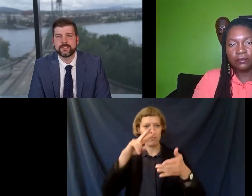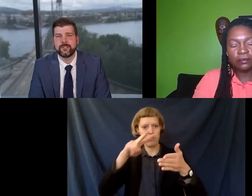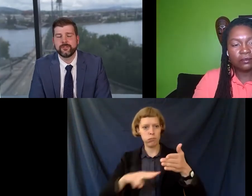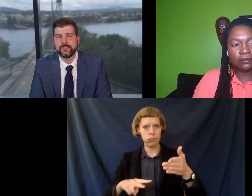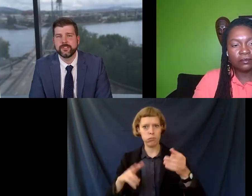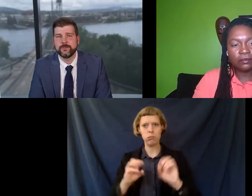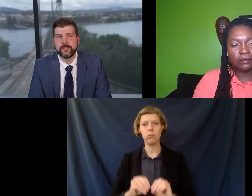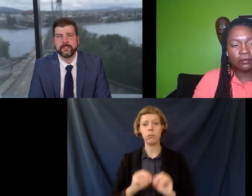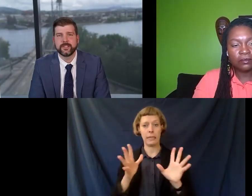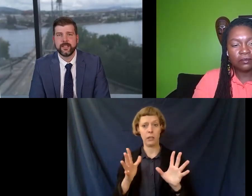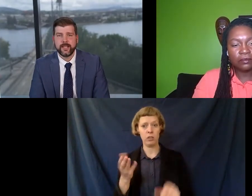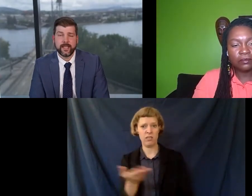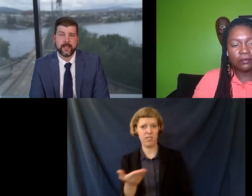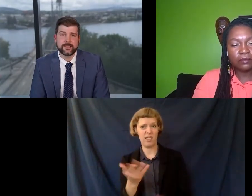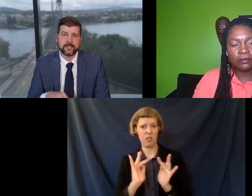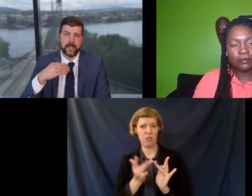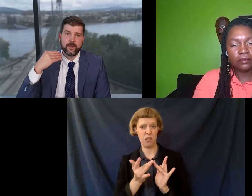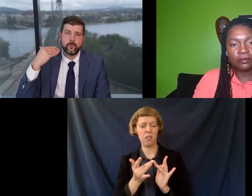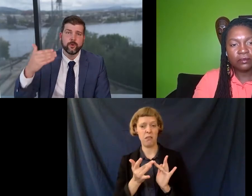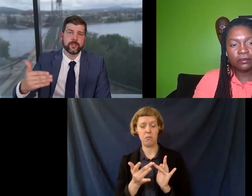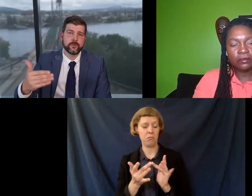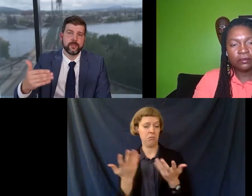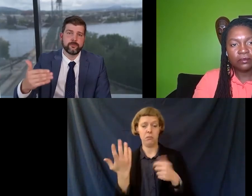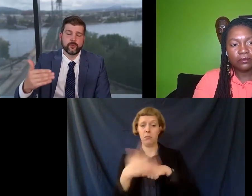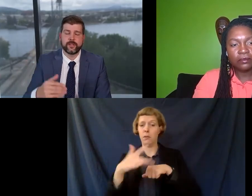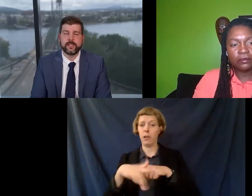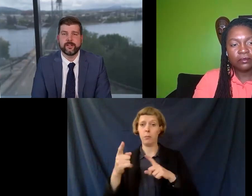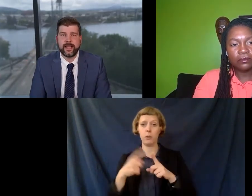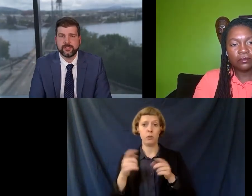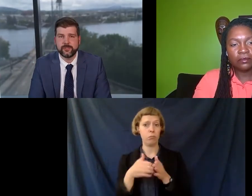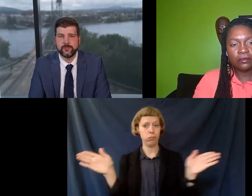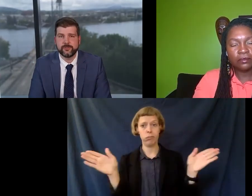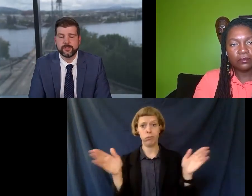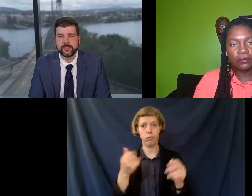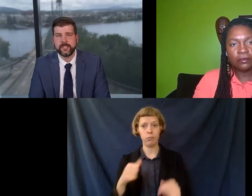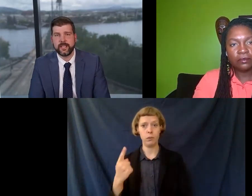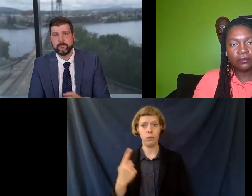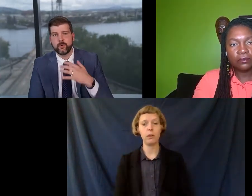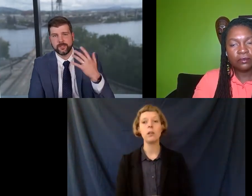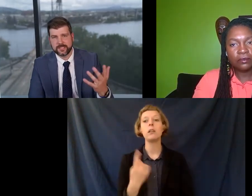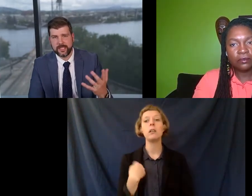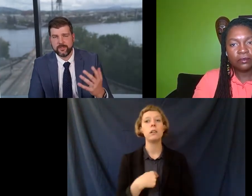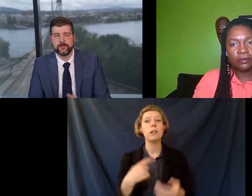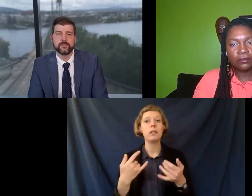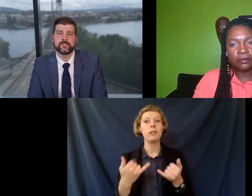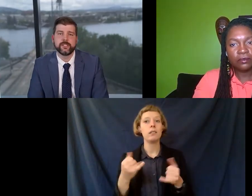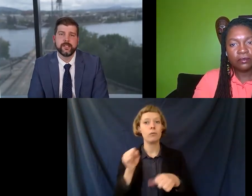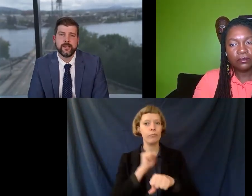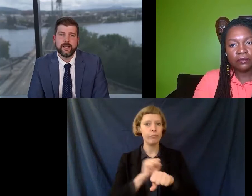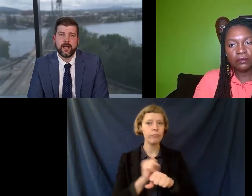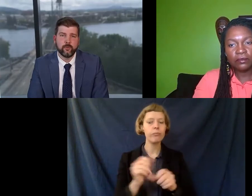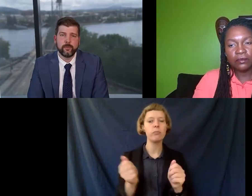of prosecutions in those areas. And it's we're working with Florida International University and Portland State